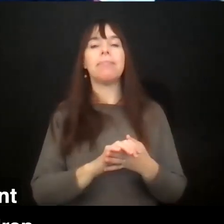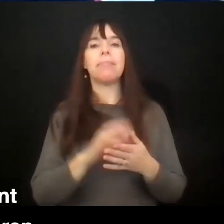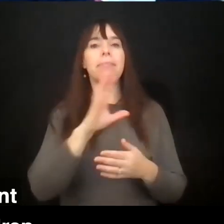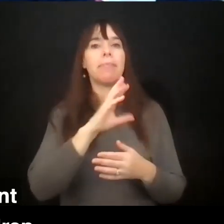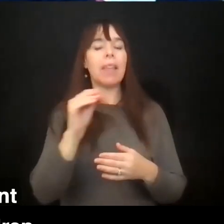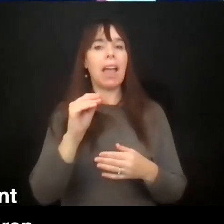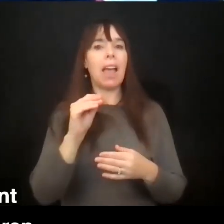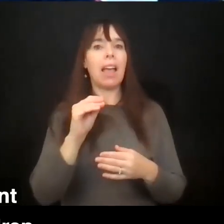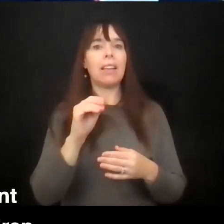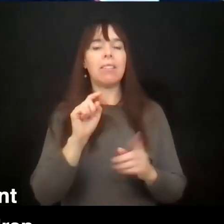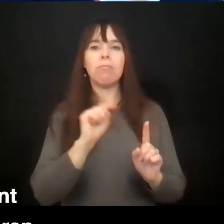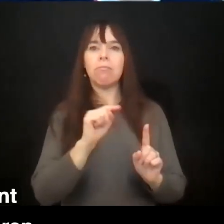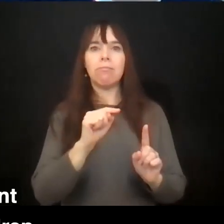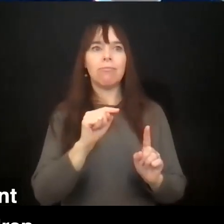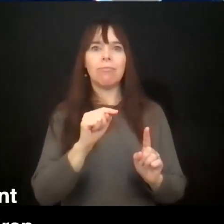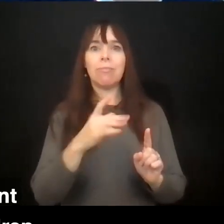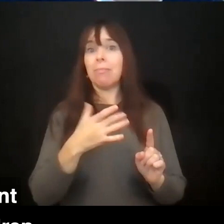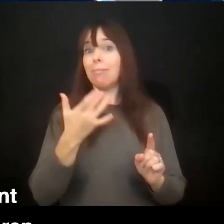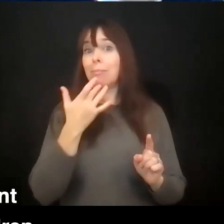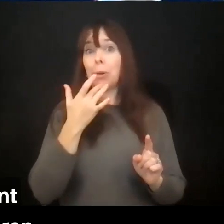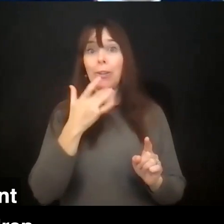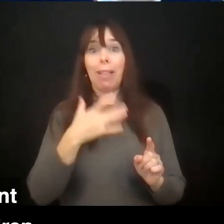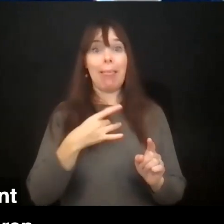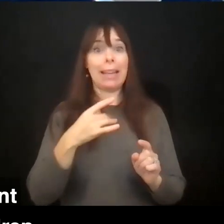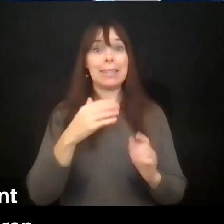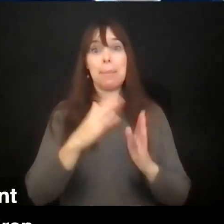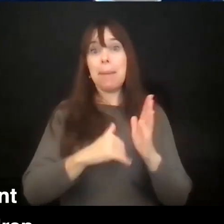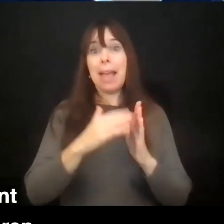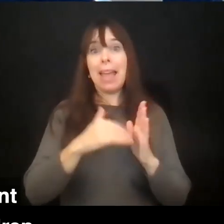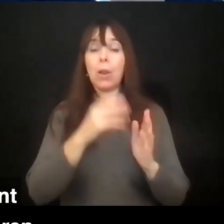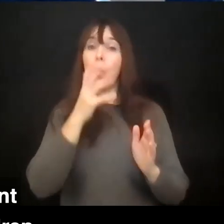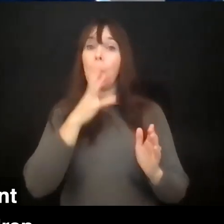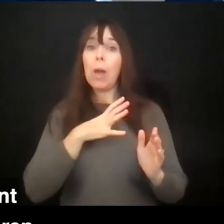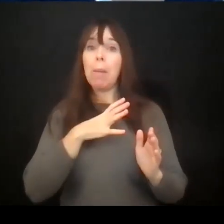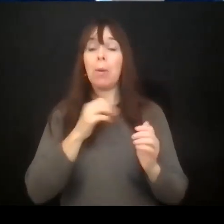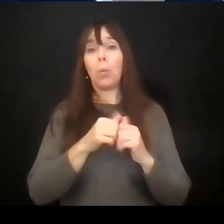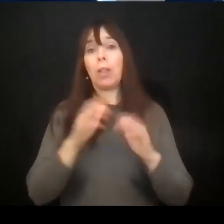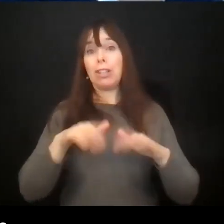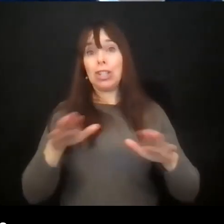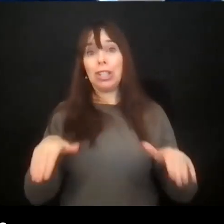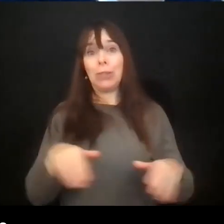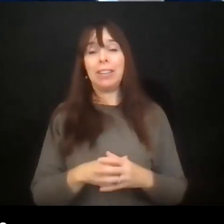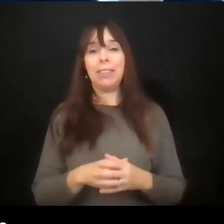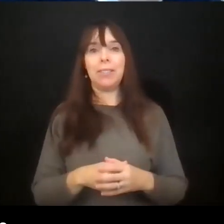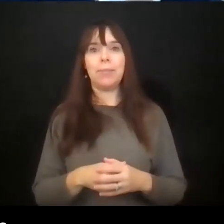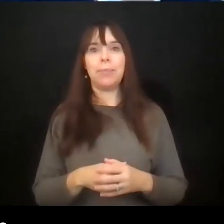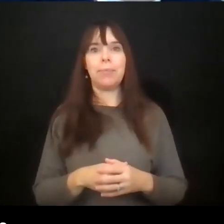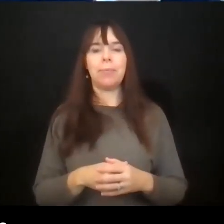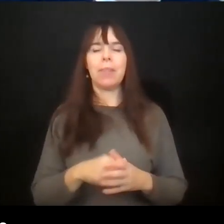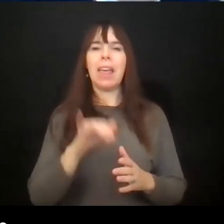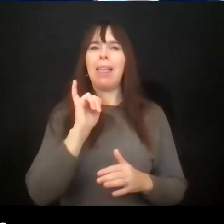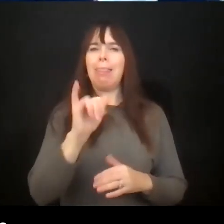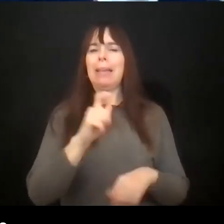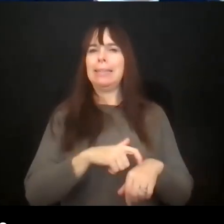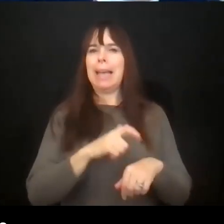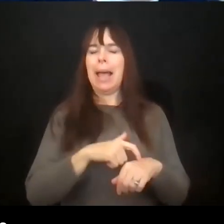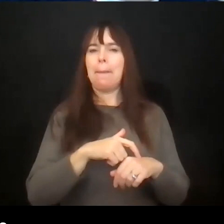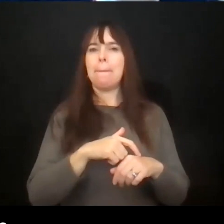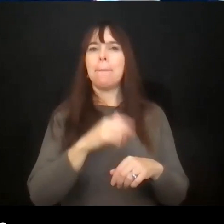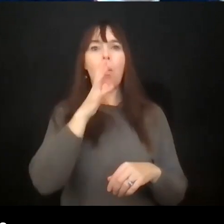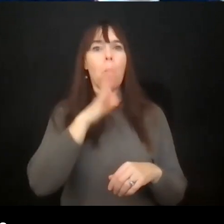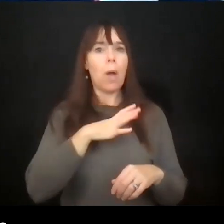And she liked to paint women and their children. Now, at this time, women